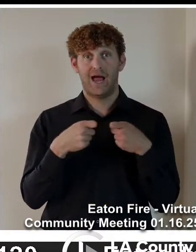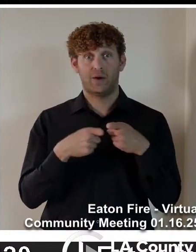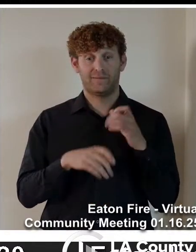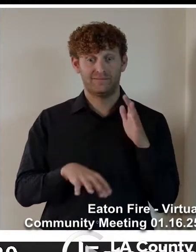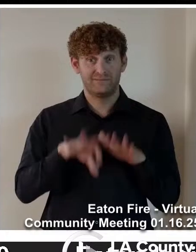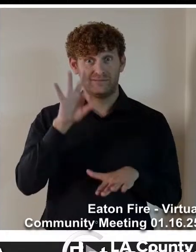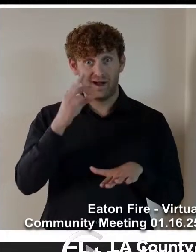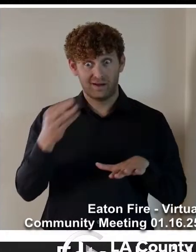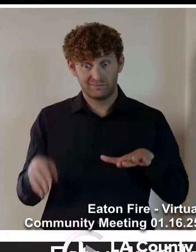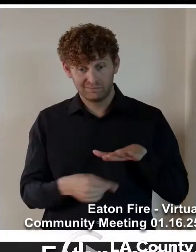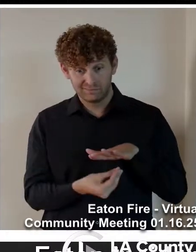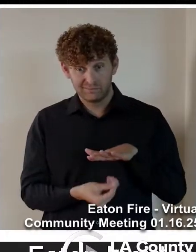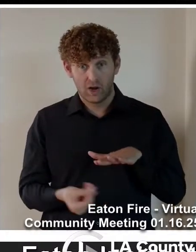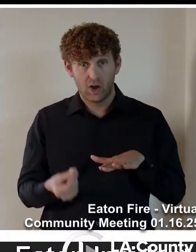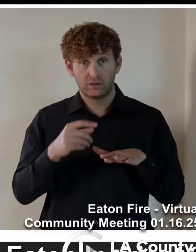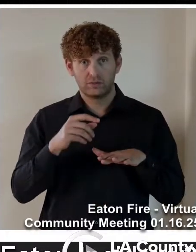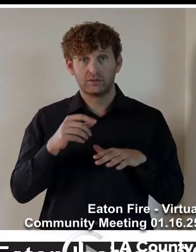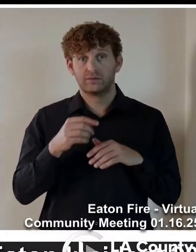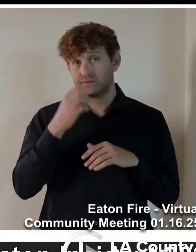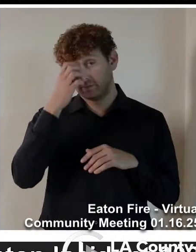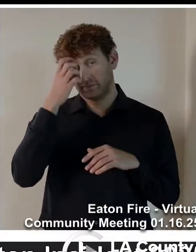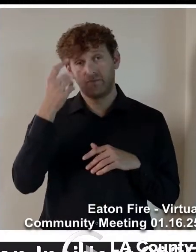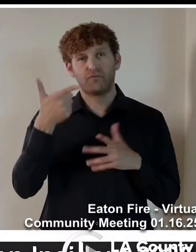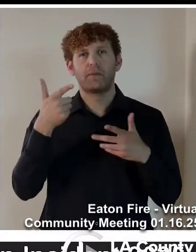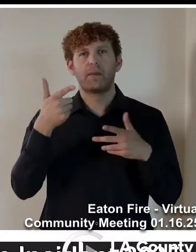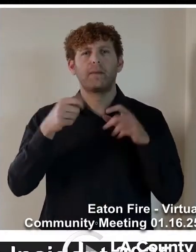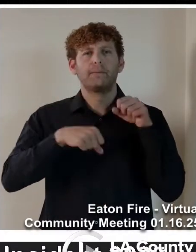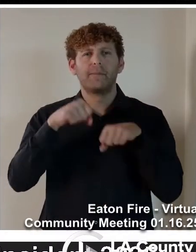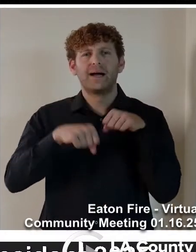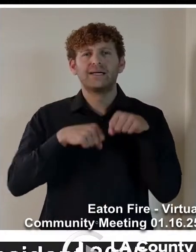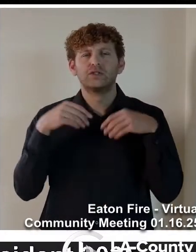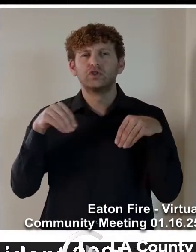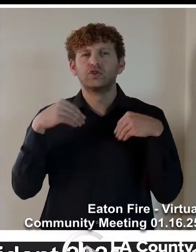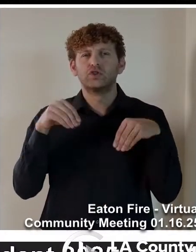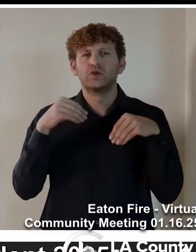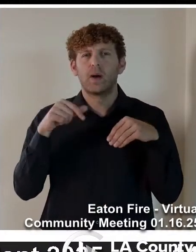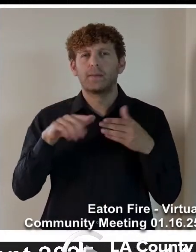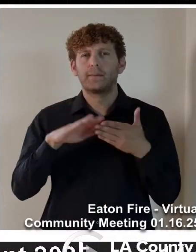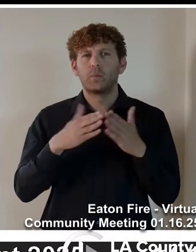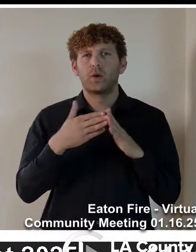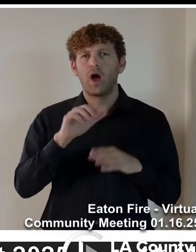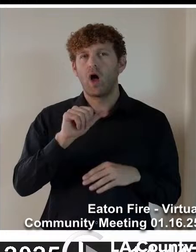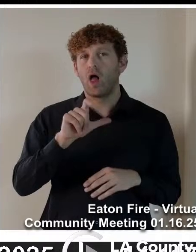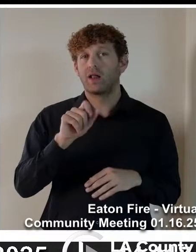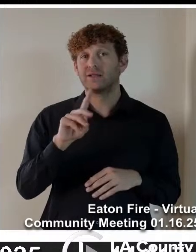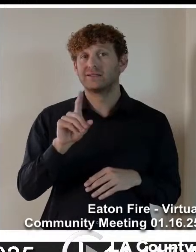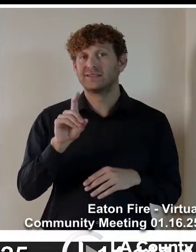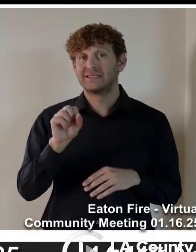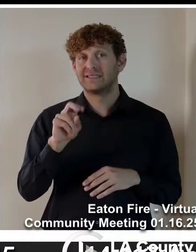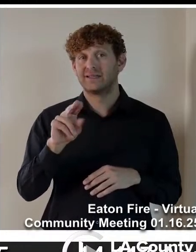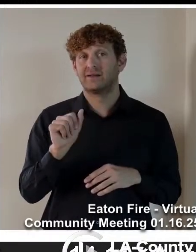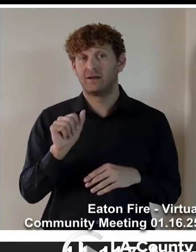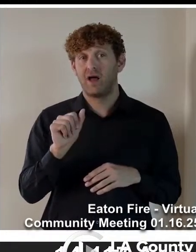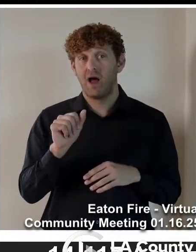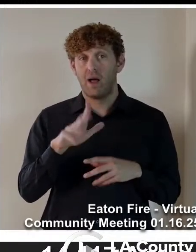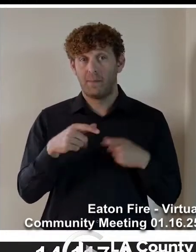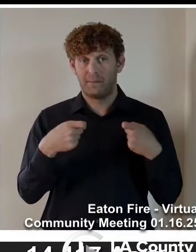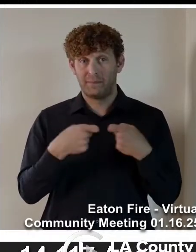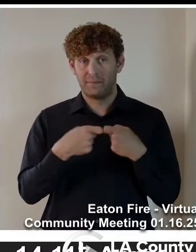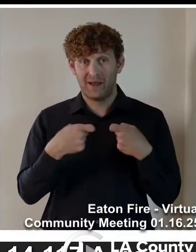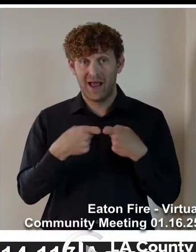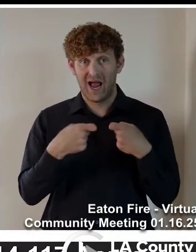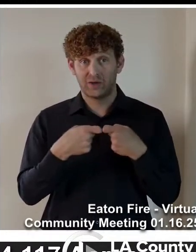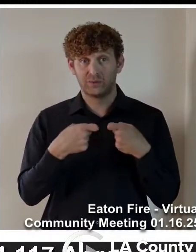bicycle shop in the community of Altadena. And they were lithium batteries for electric bicycles. That issue has